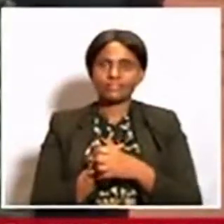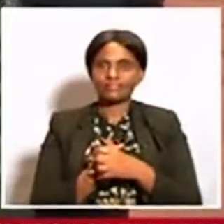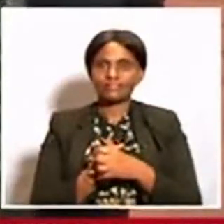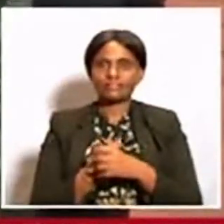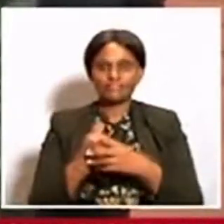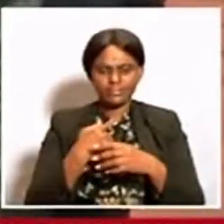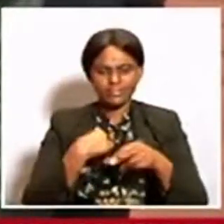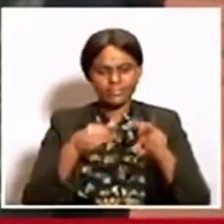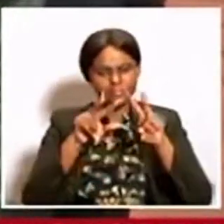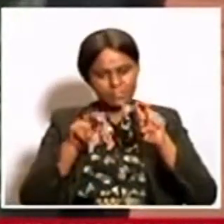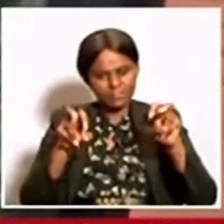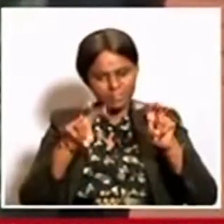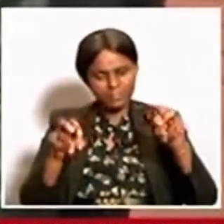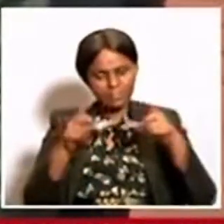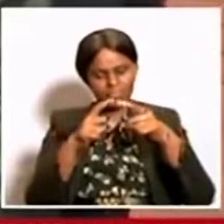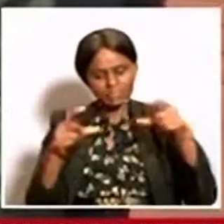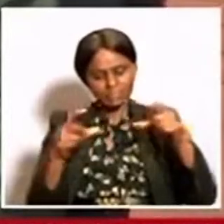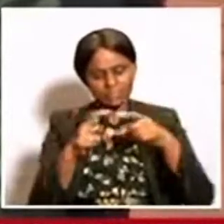I've checked the vouchers, Chair.